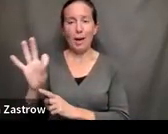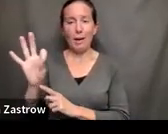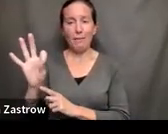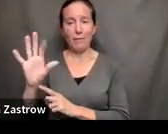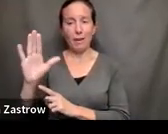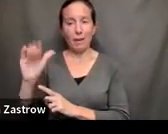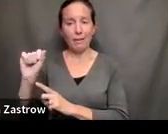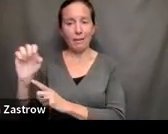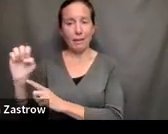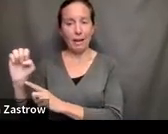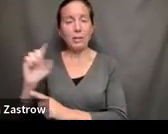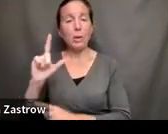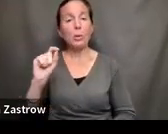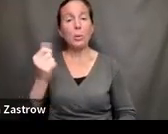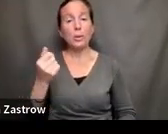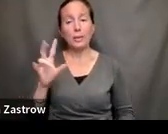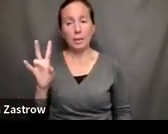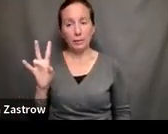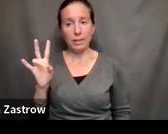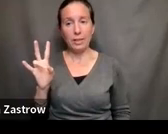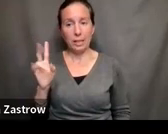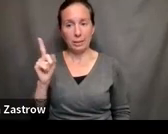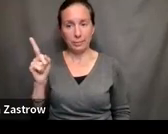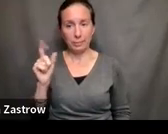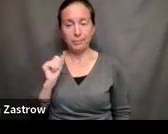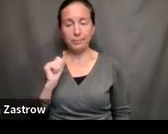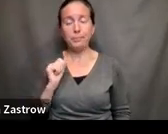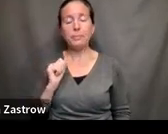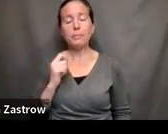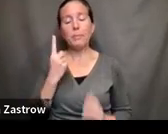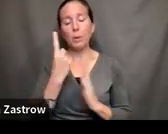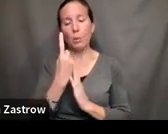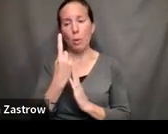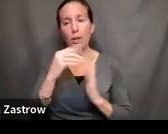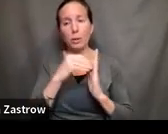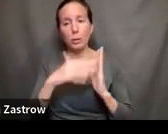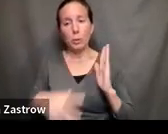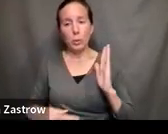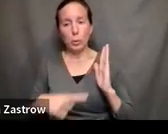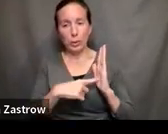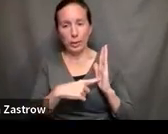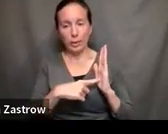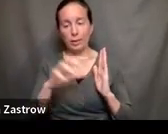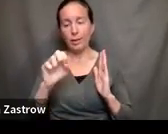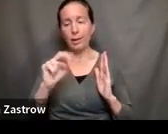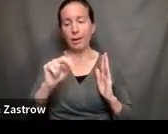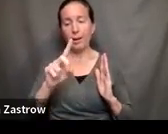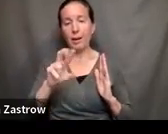in 2017. There is a student, but he was in